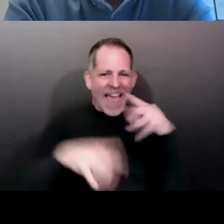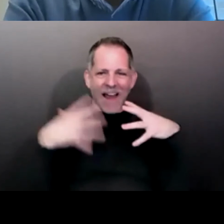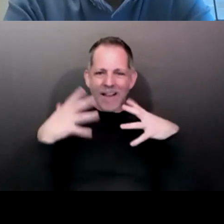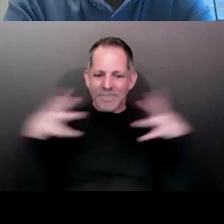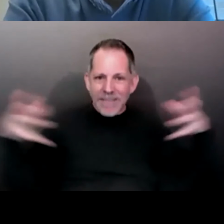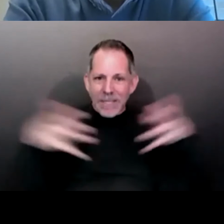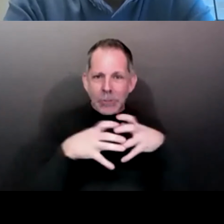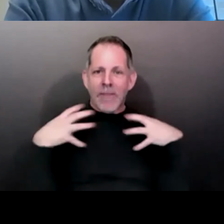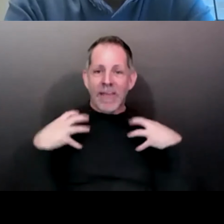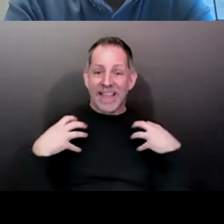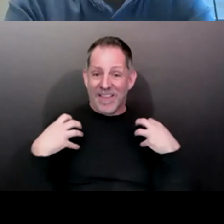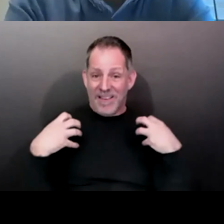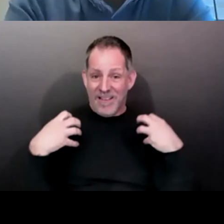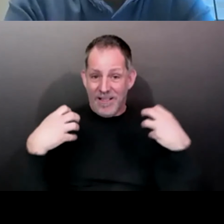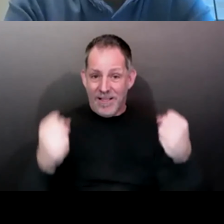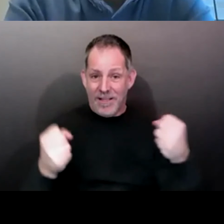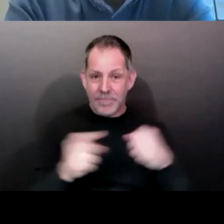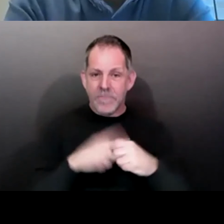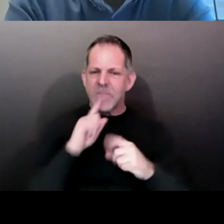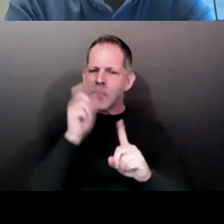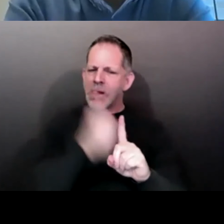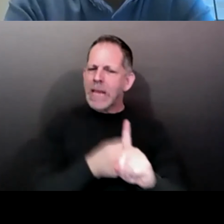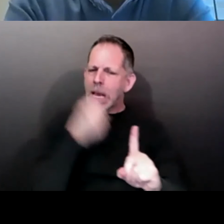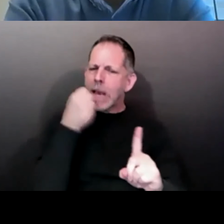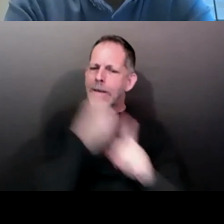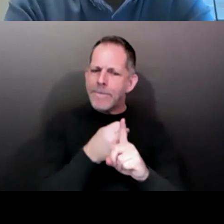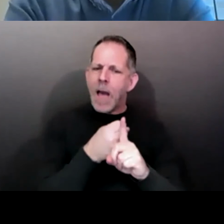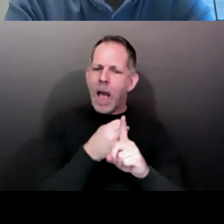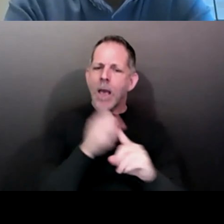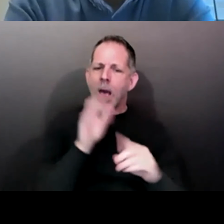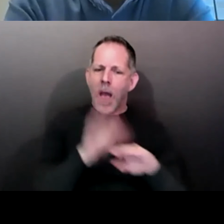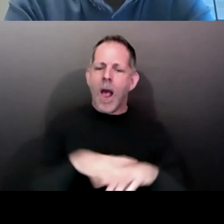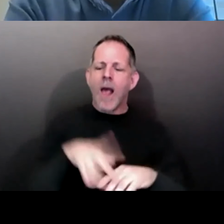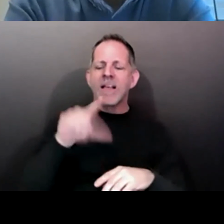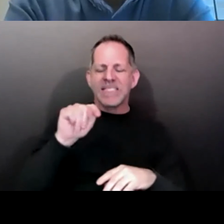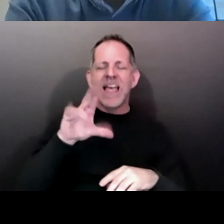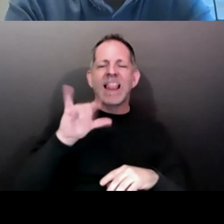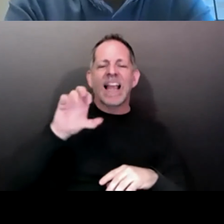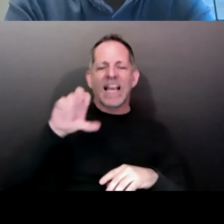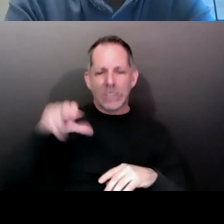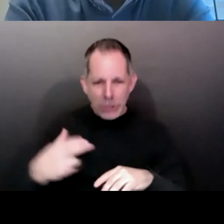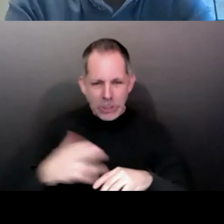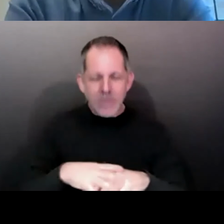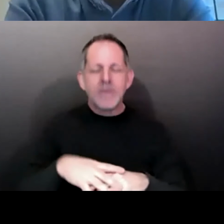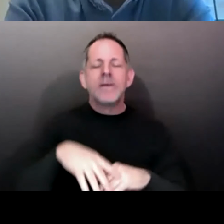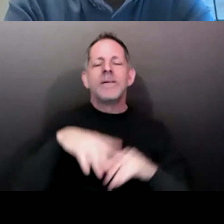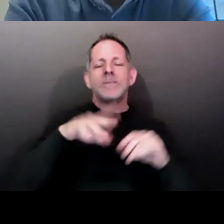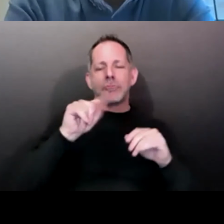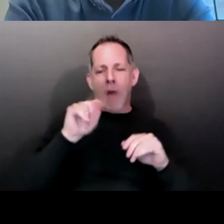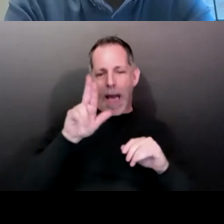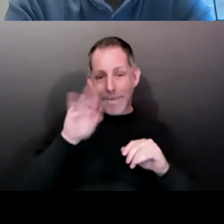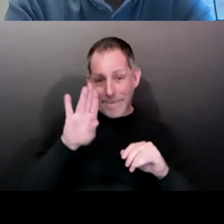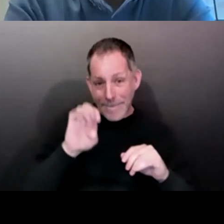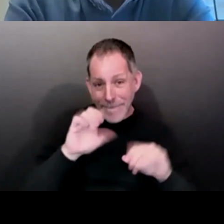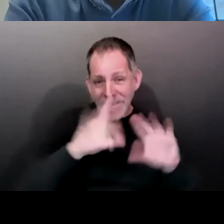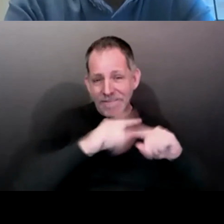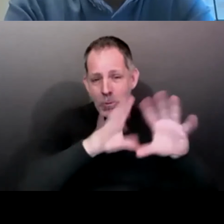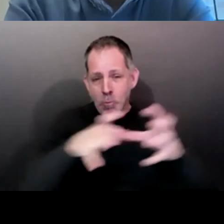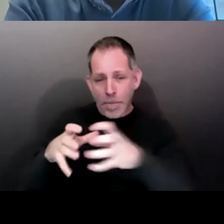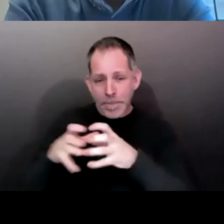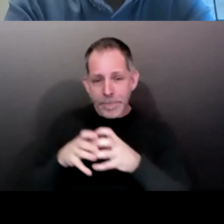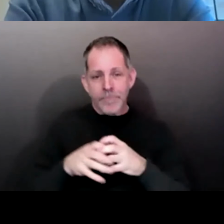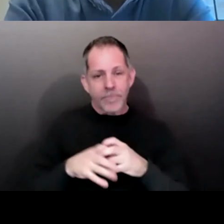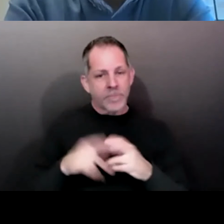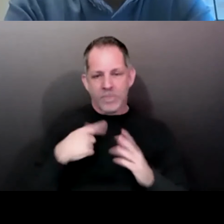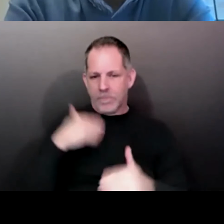for the Tulalip tribes. And so that will be something we'll be working through for a long time. And once we're able to gather again, we're